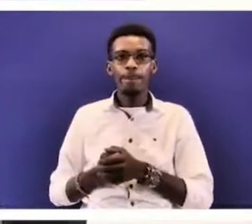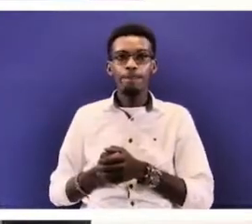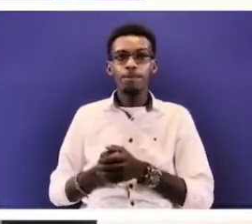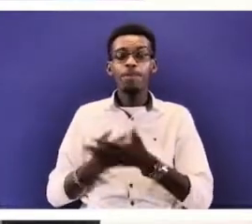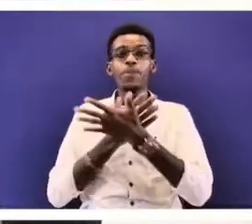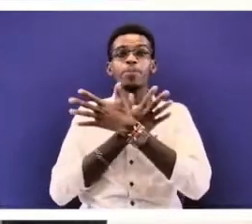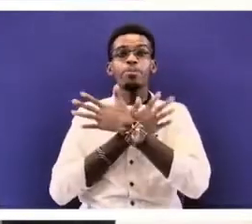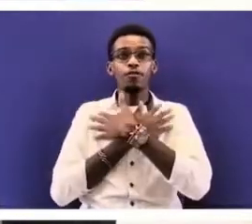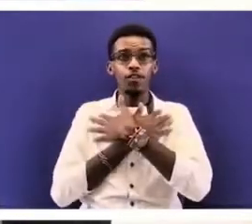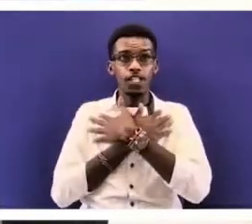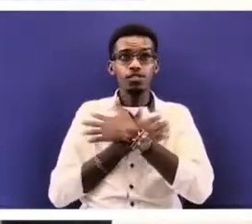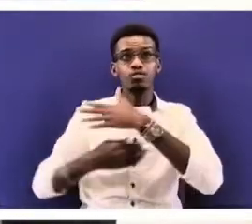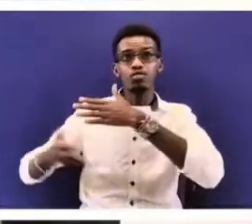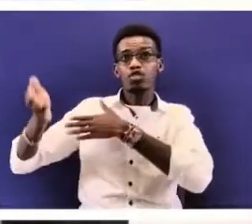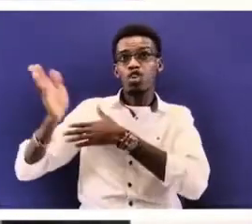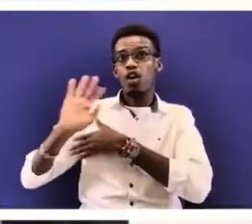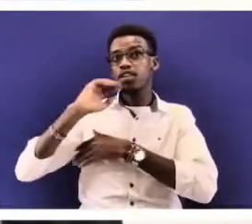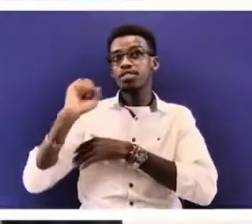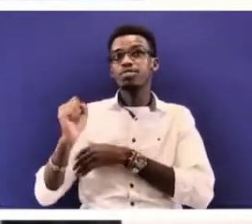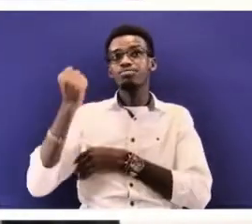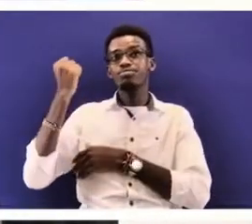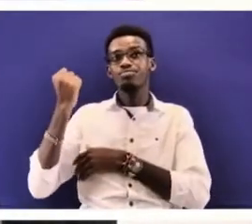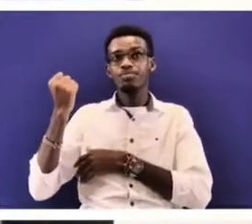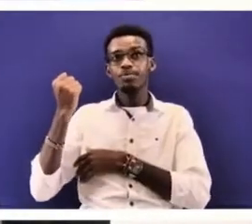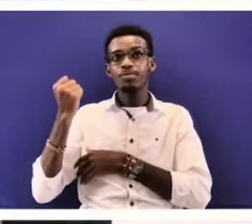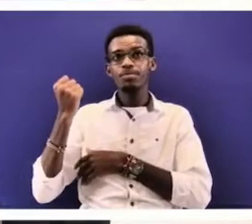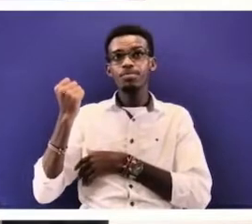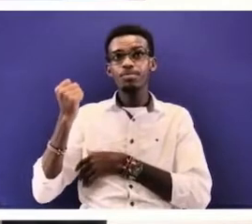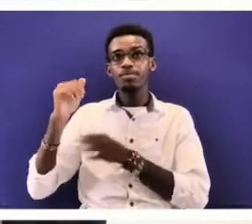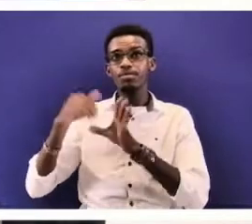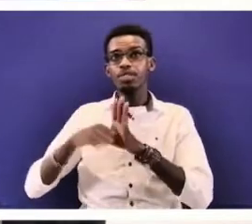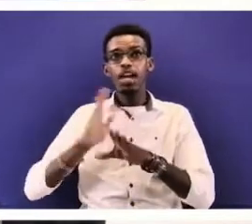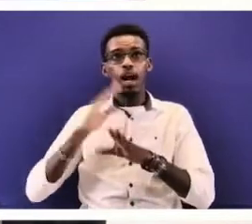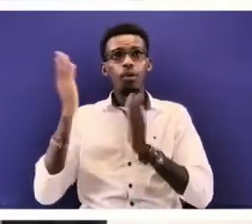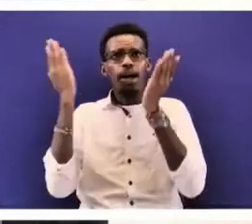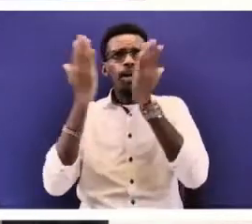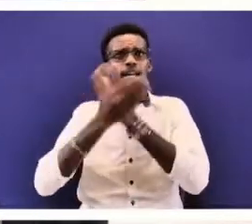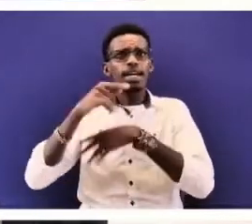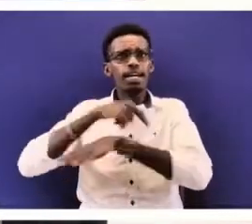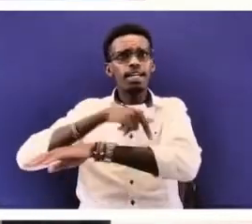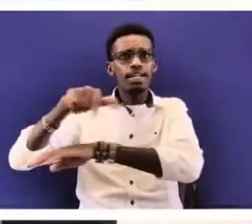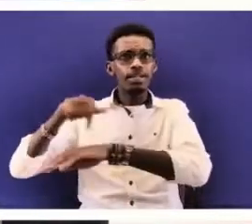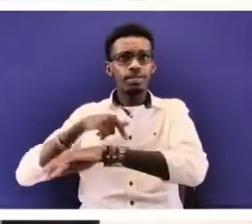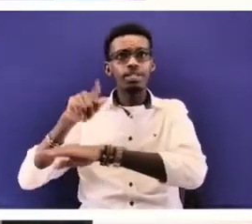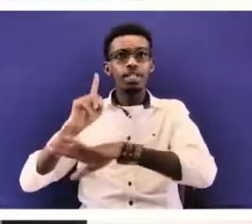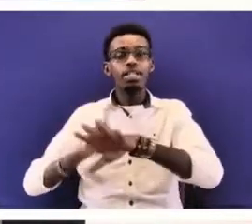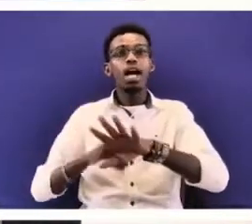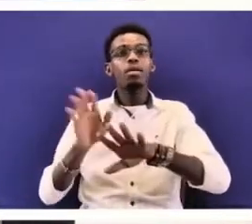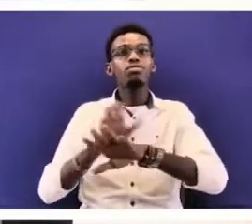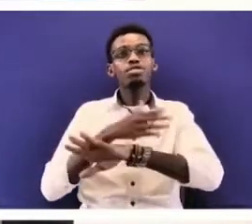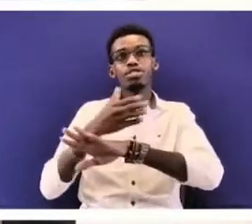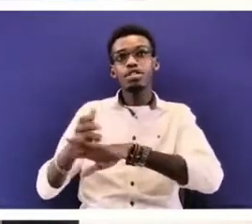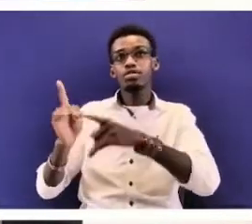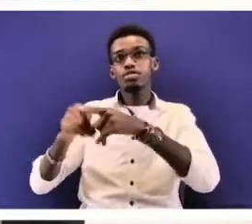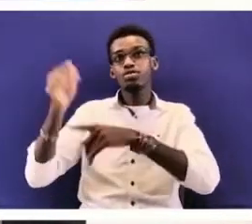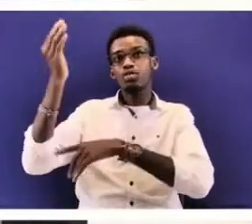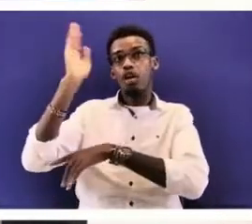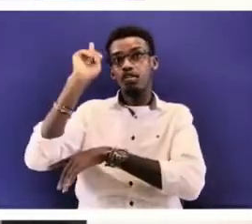Friends, God is awakened in our darkest hours as we sing to